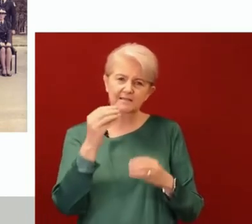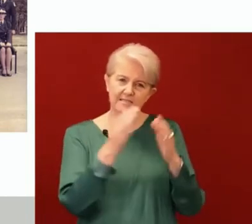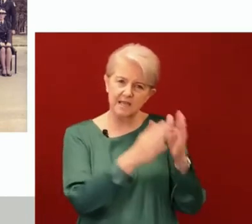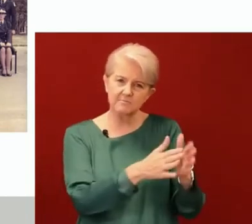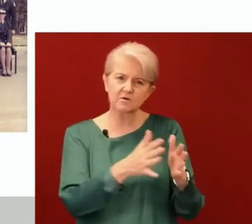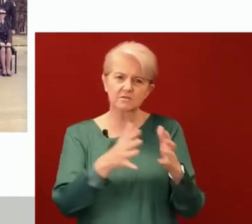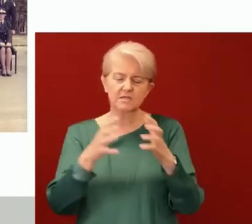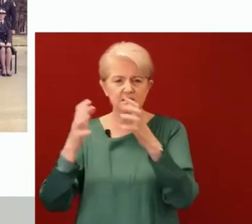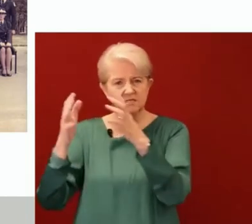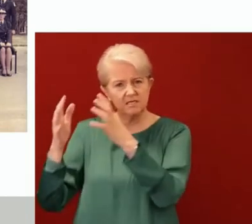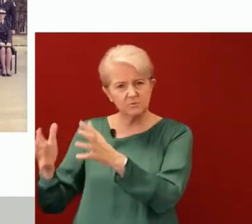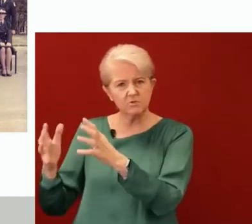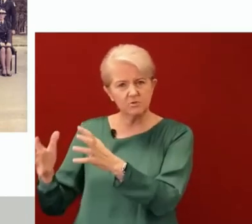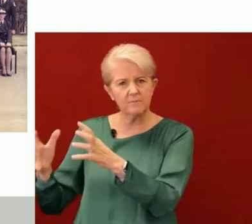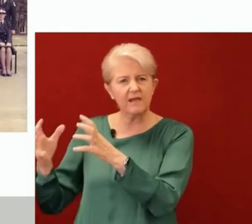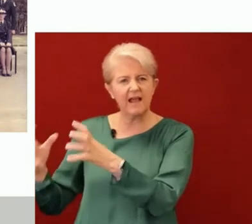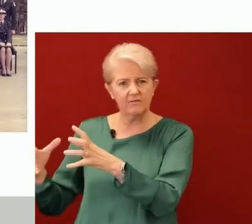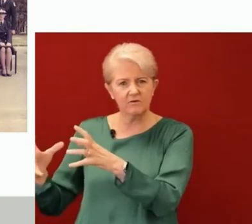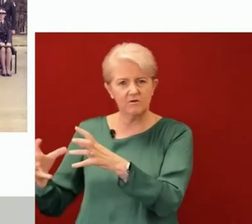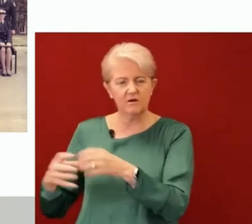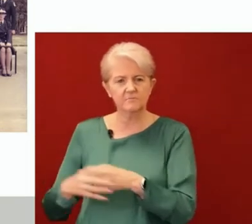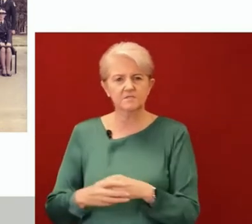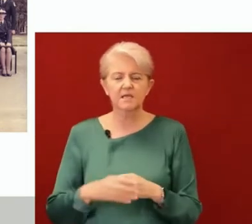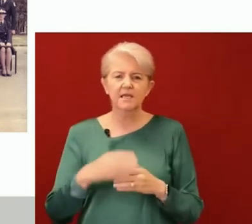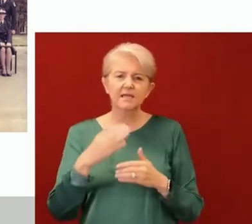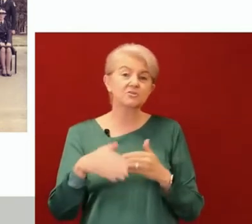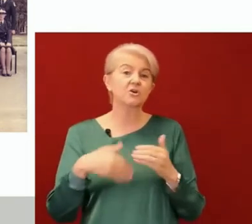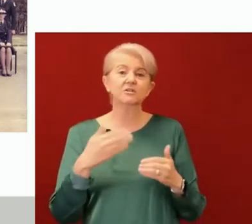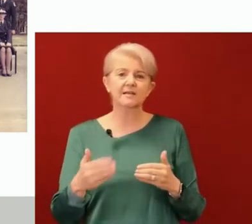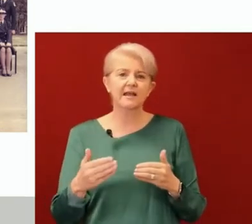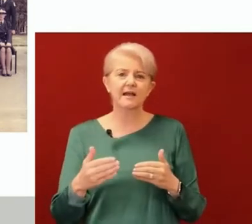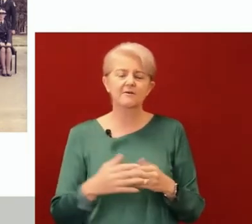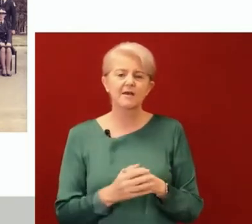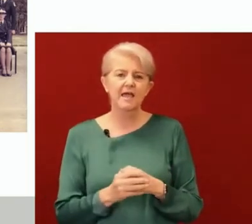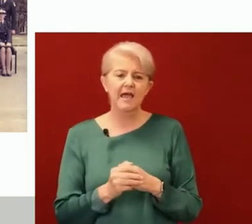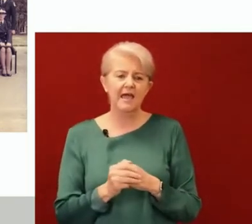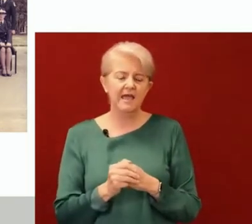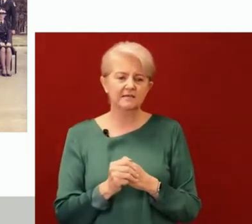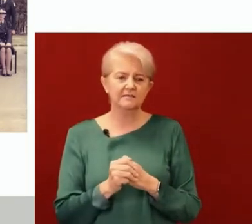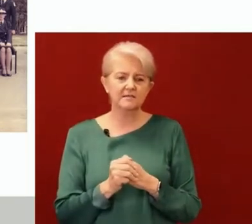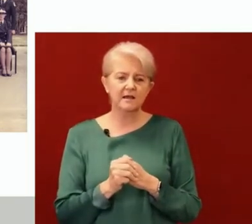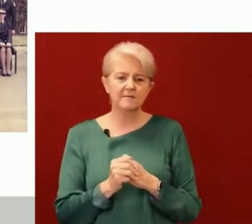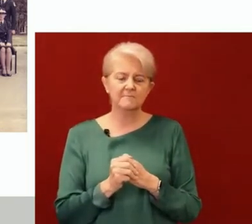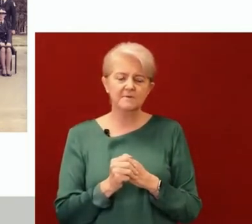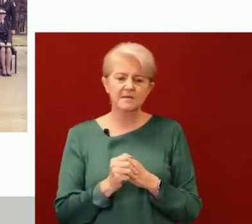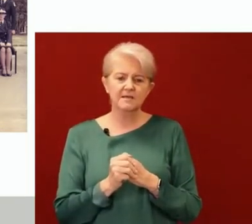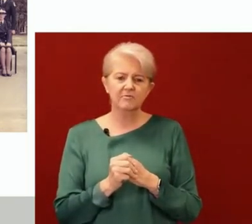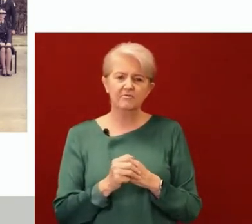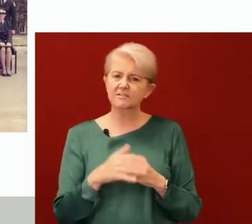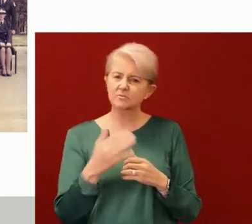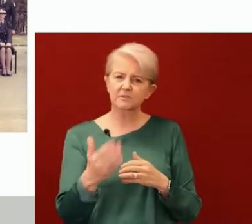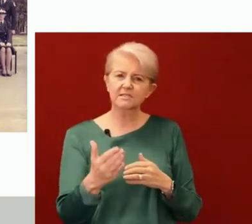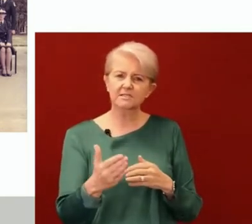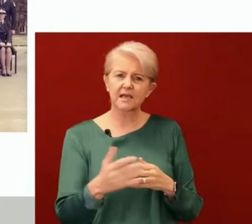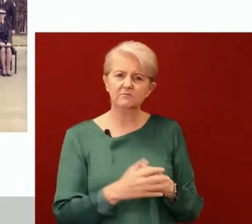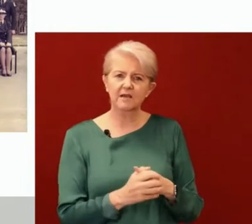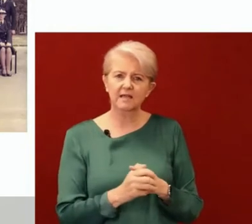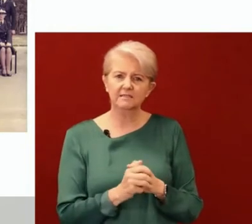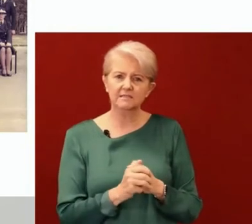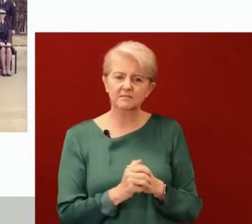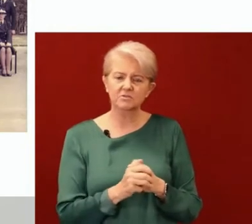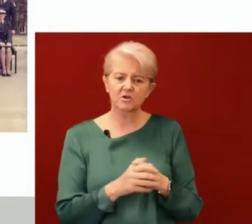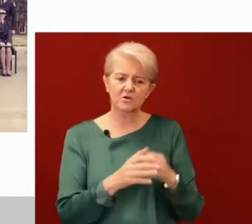children in the same context as we talk about other crimes. It is only now. And that's a really